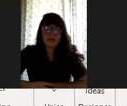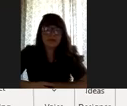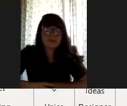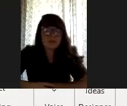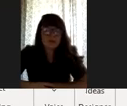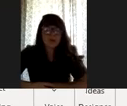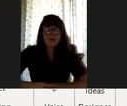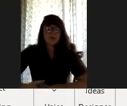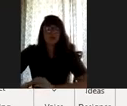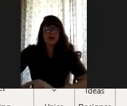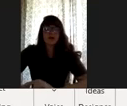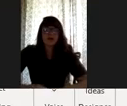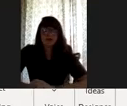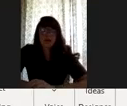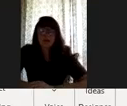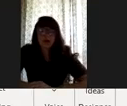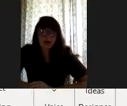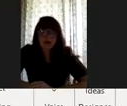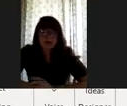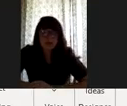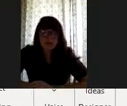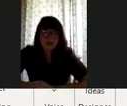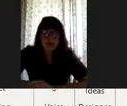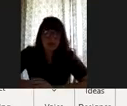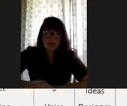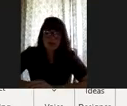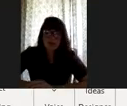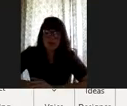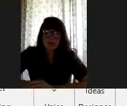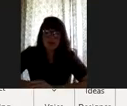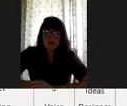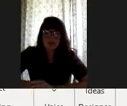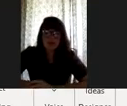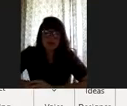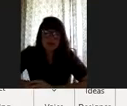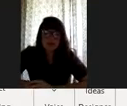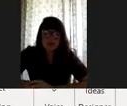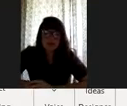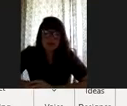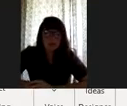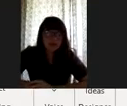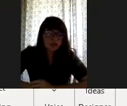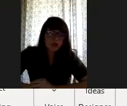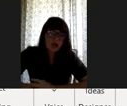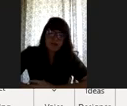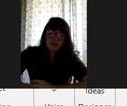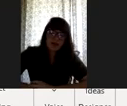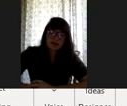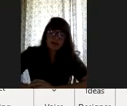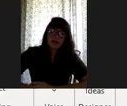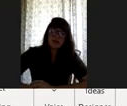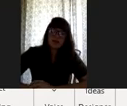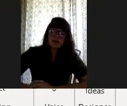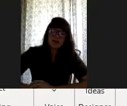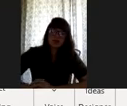Okay. For if we were enemies, we were reconciled to God through the death of his son. Much more, having been